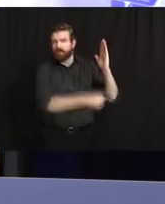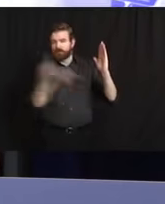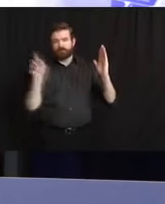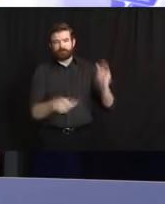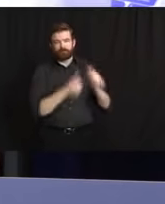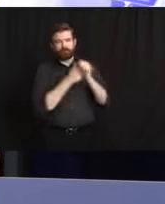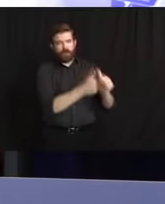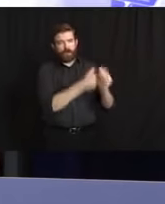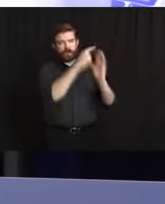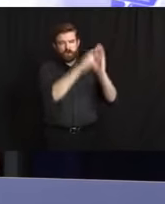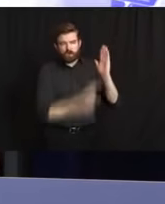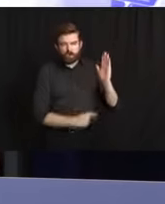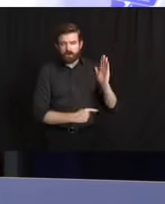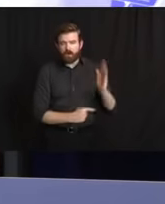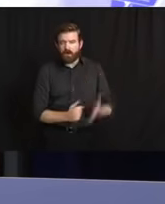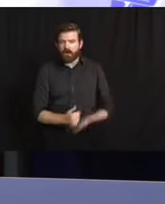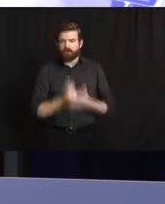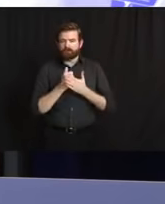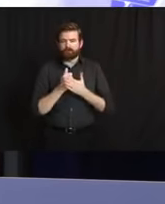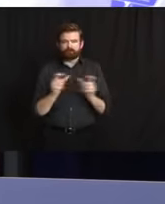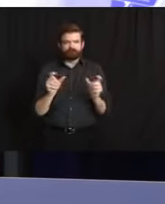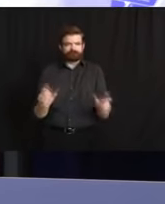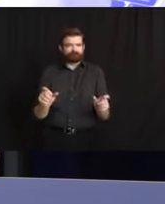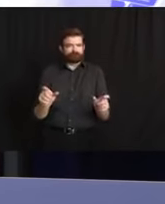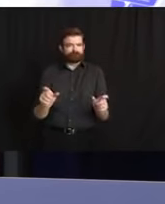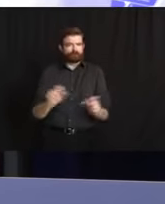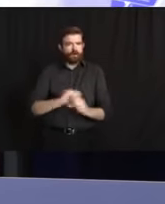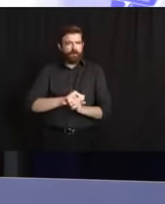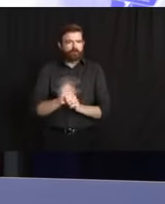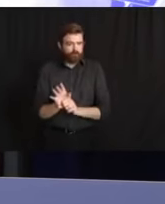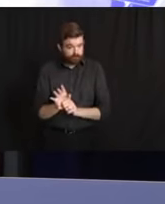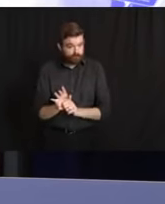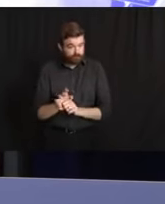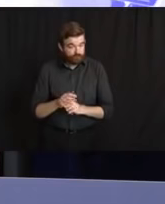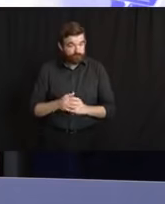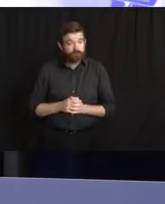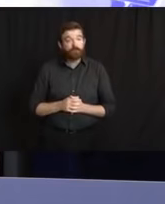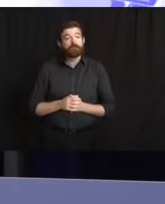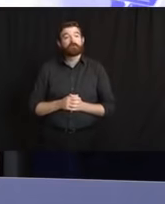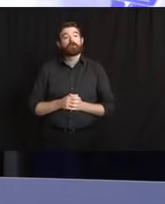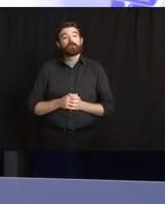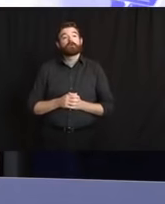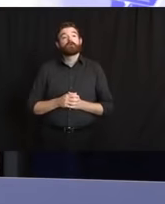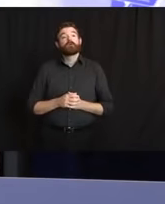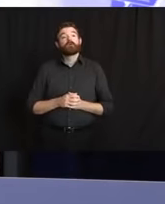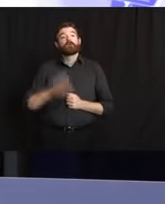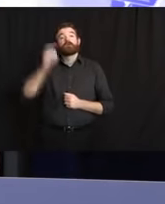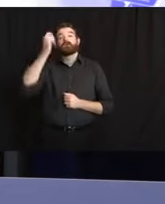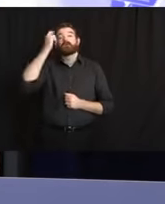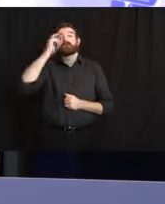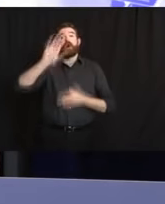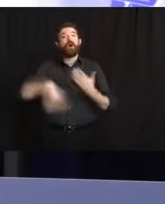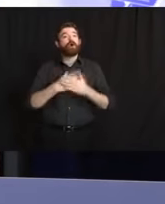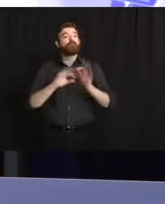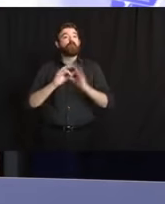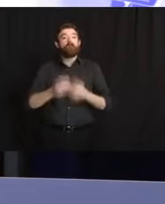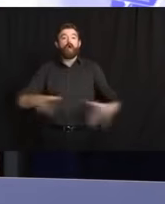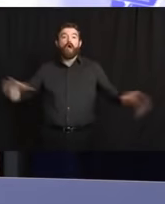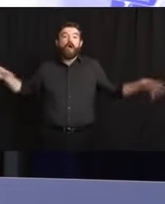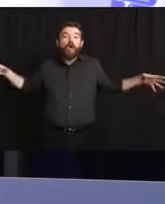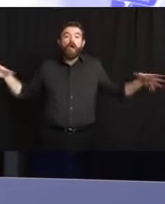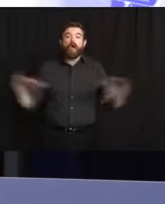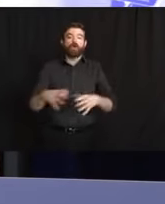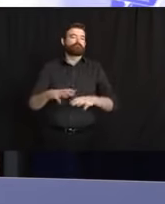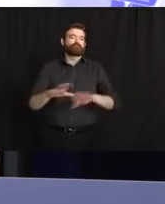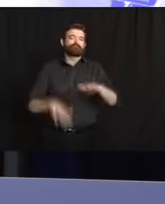visits outdoors. There will only be 2 visitors permitted at a time, and the visitors must remain at least 6 feet away